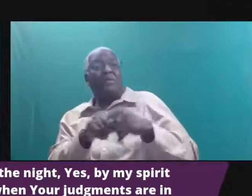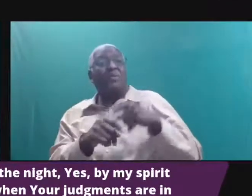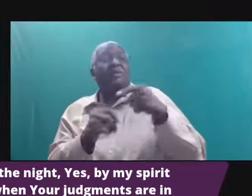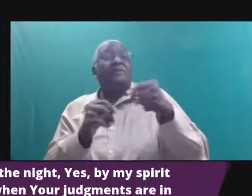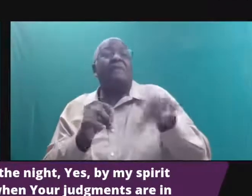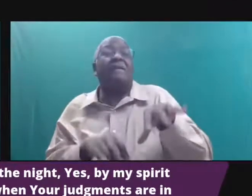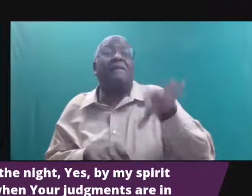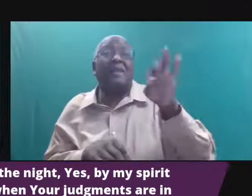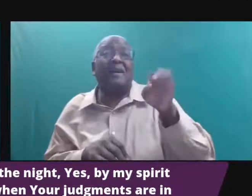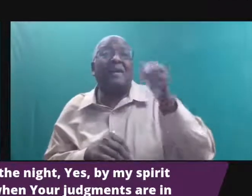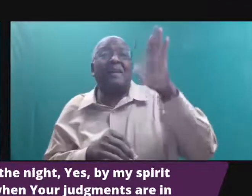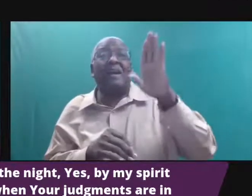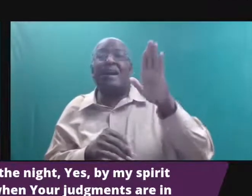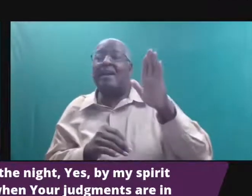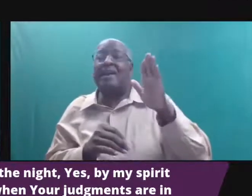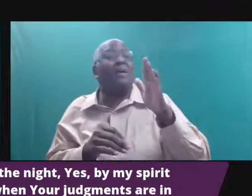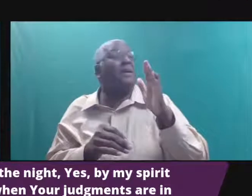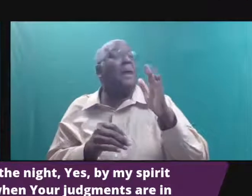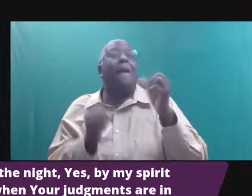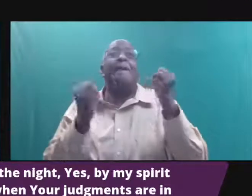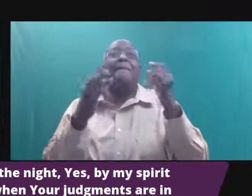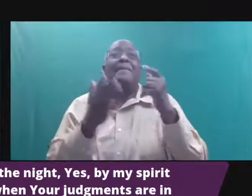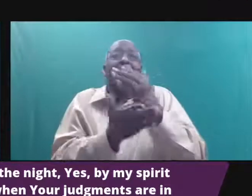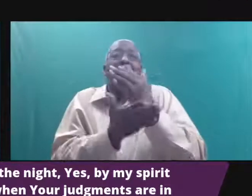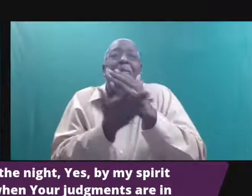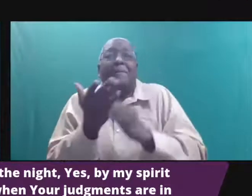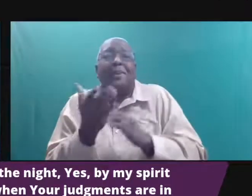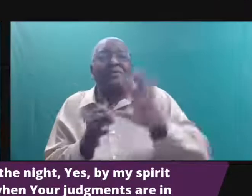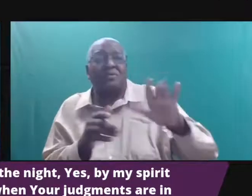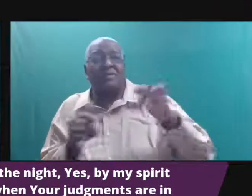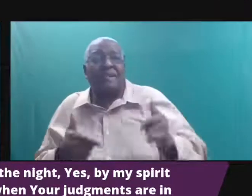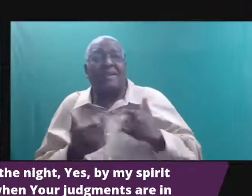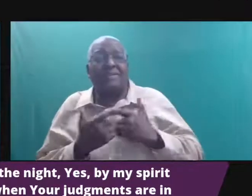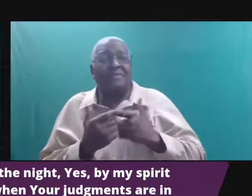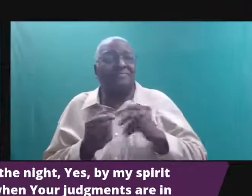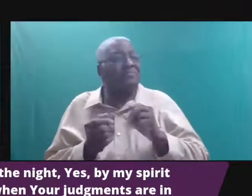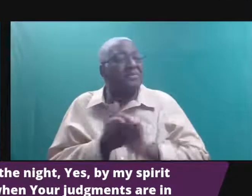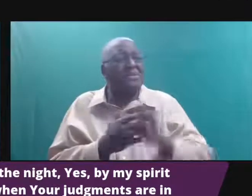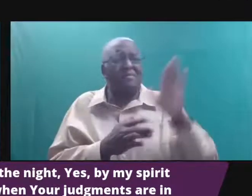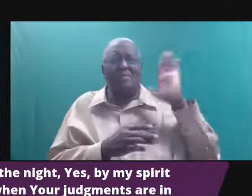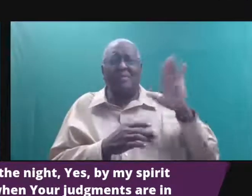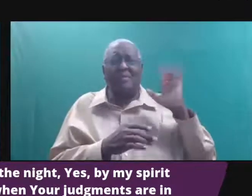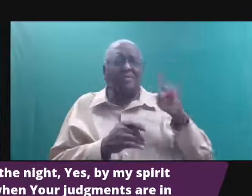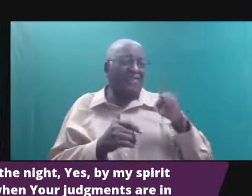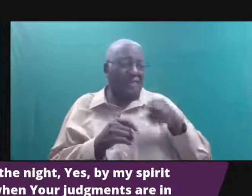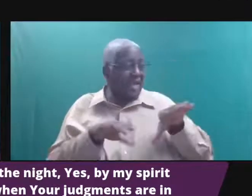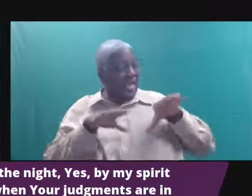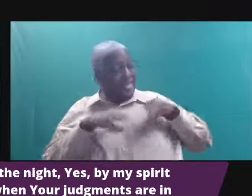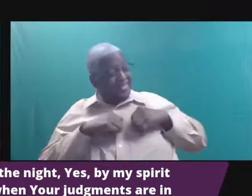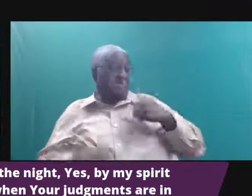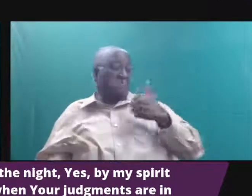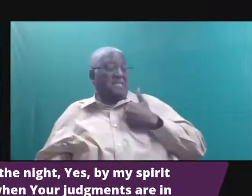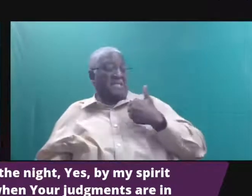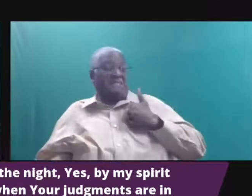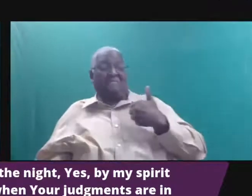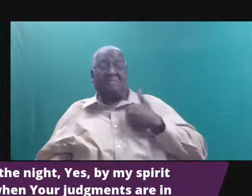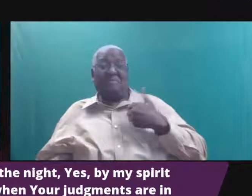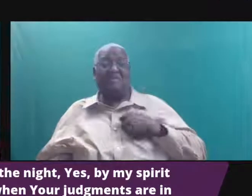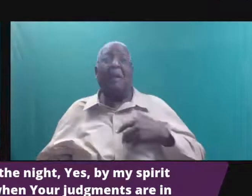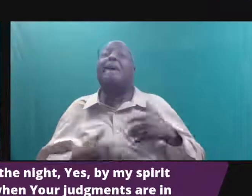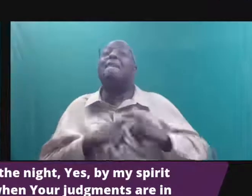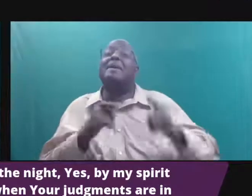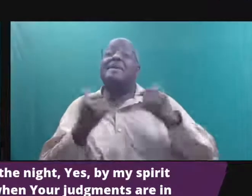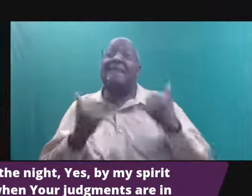every aspect of your life. You'll start crediting stuff to God that you used to take the credit for. You'll start giving God credit for